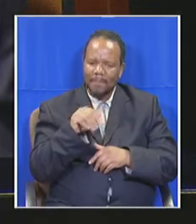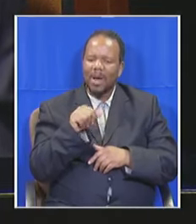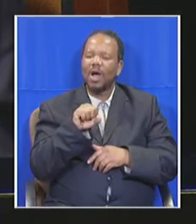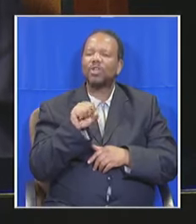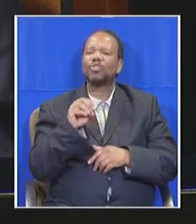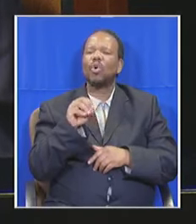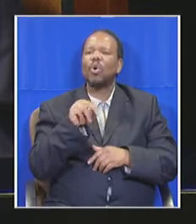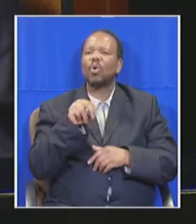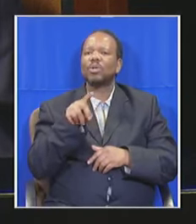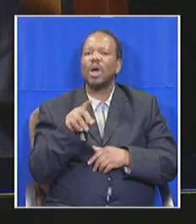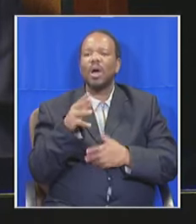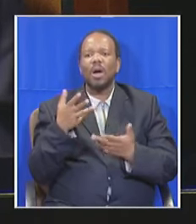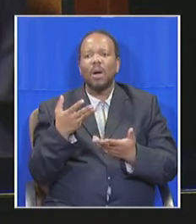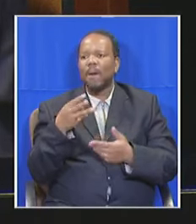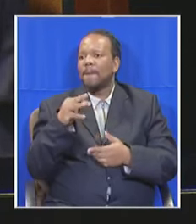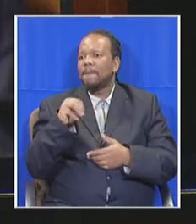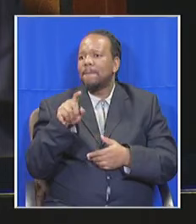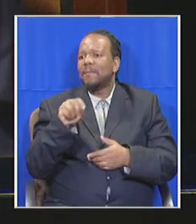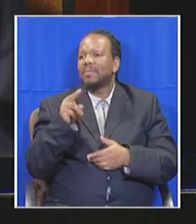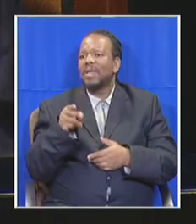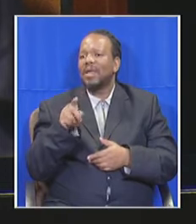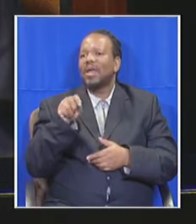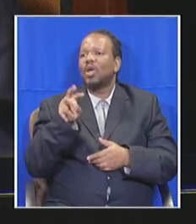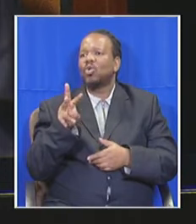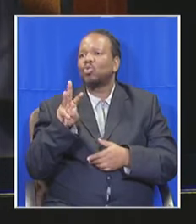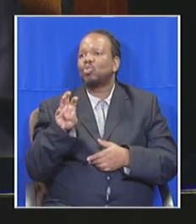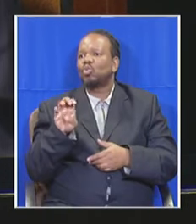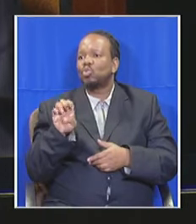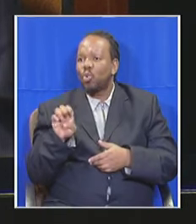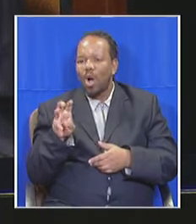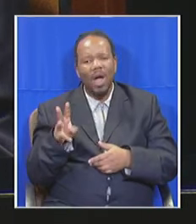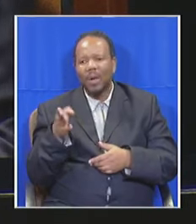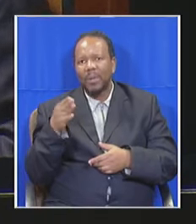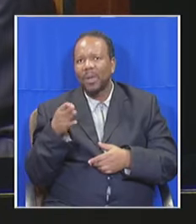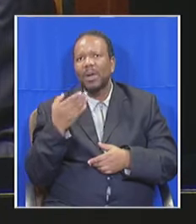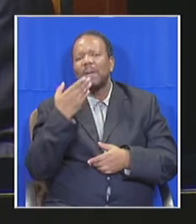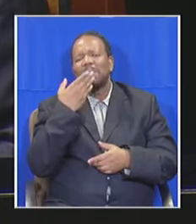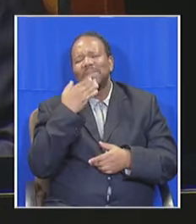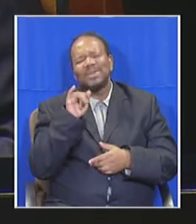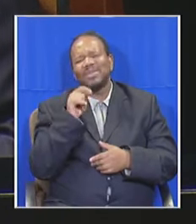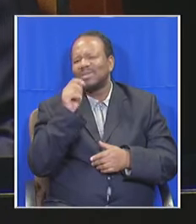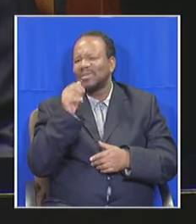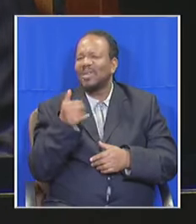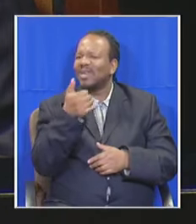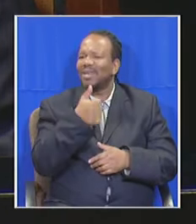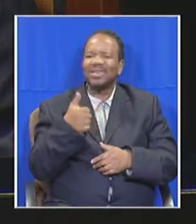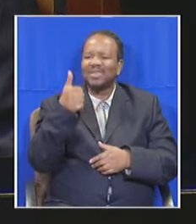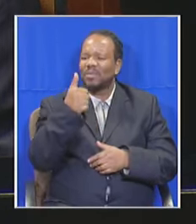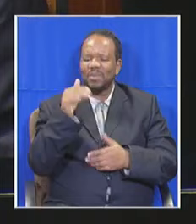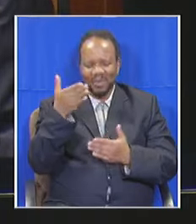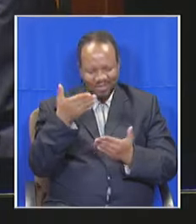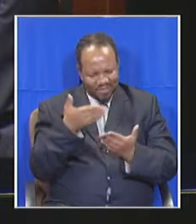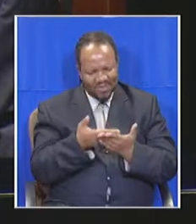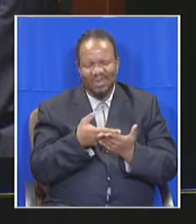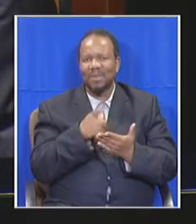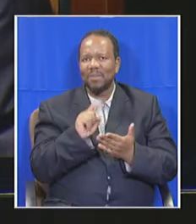you, Chief Whip, please send me appropriate names next time. All right, Honorable Masondo, please